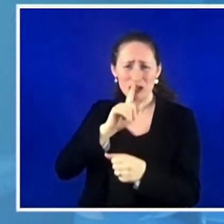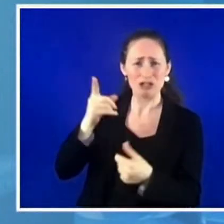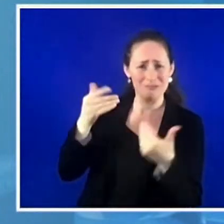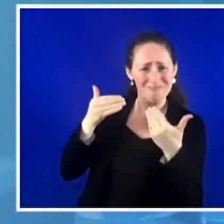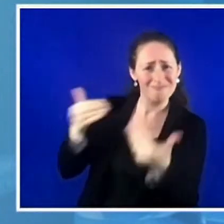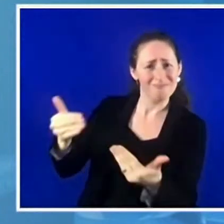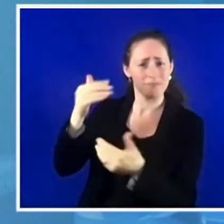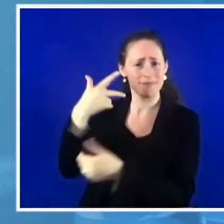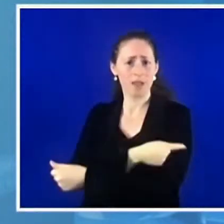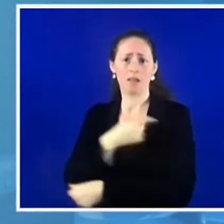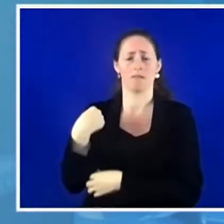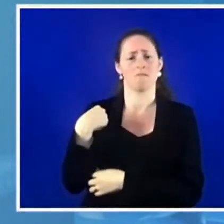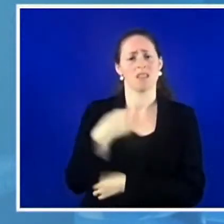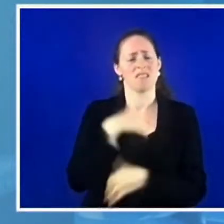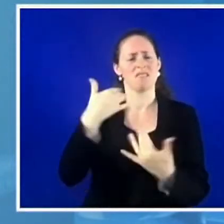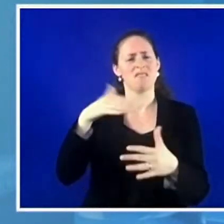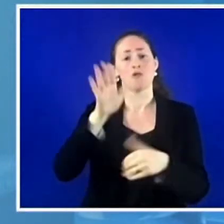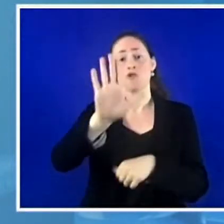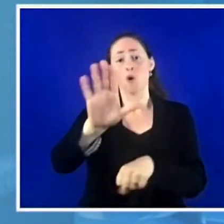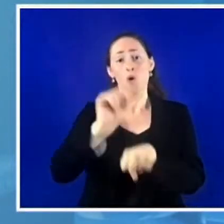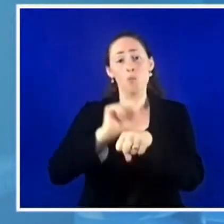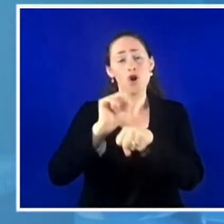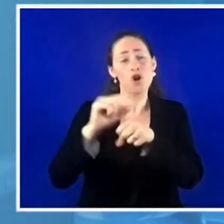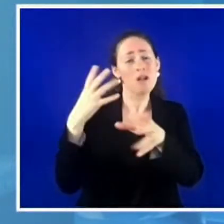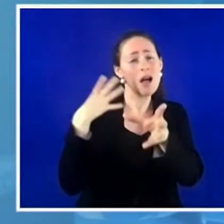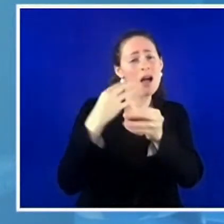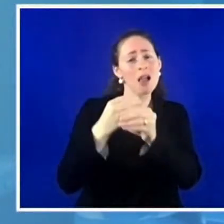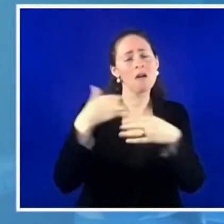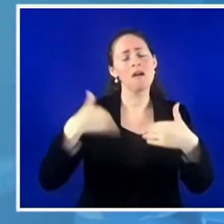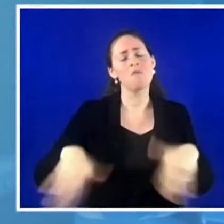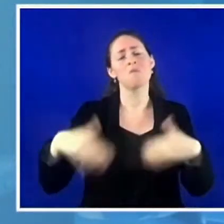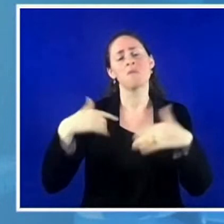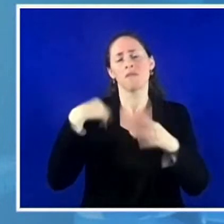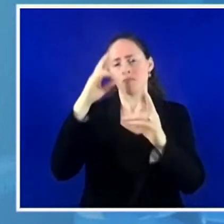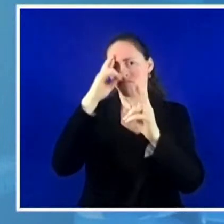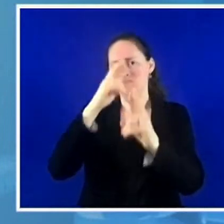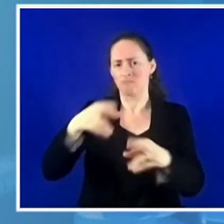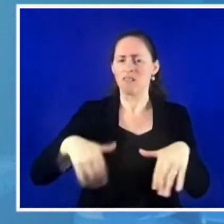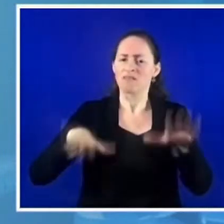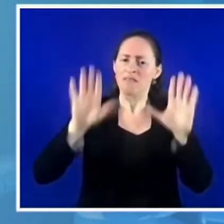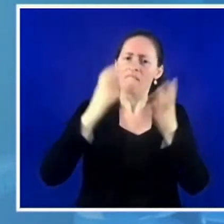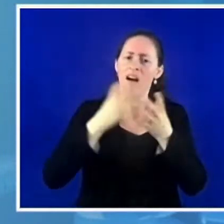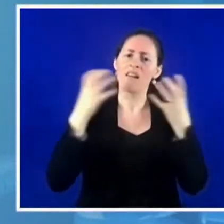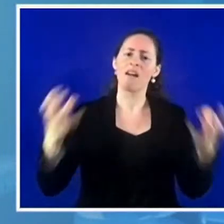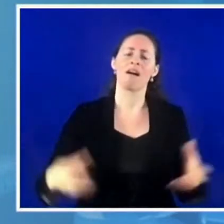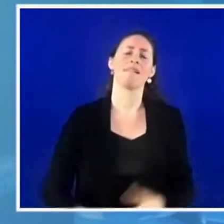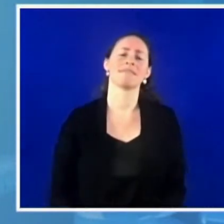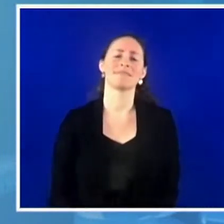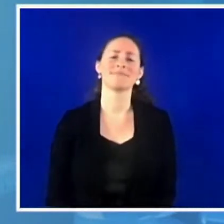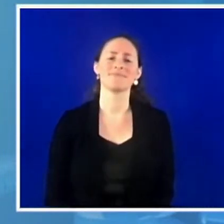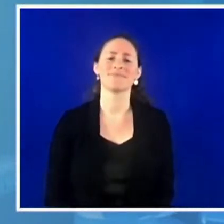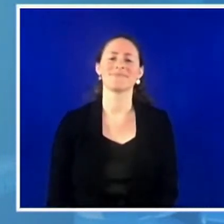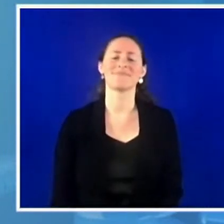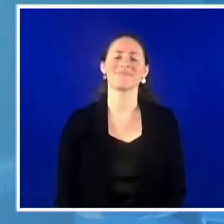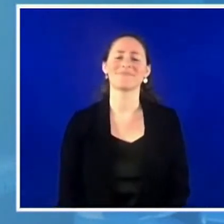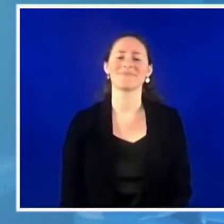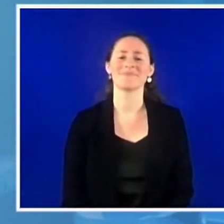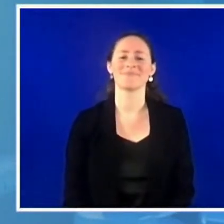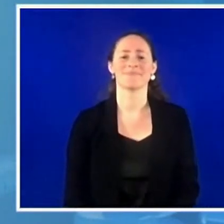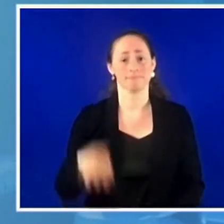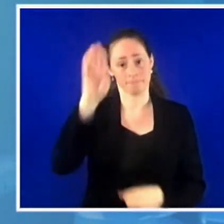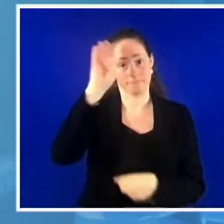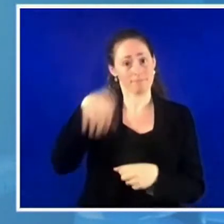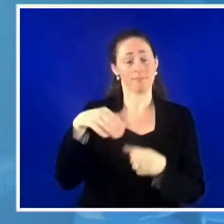sacrifice. Providers have been and will continue to play an essential role in this vaccine